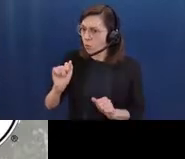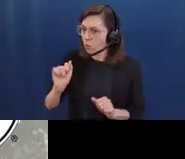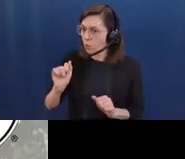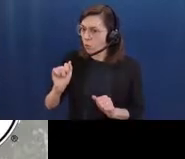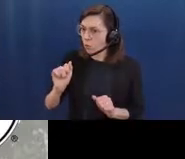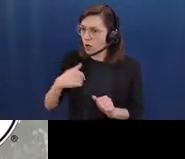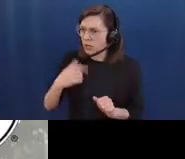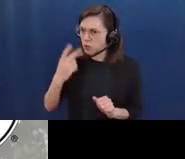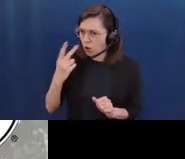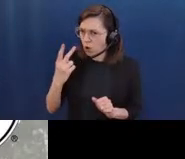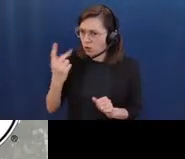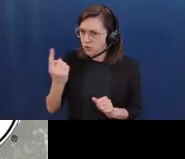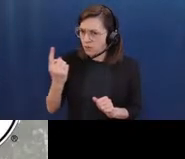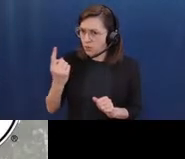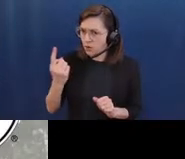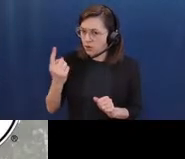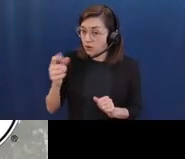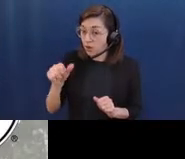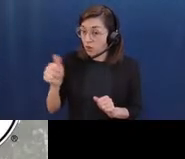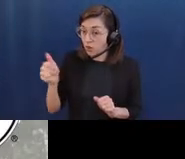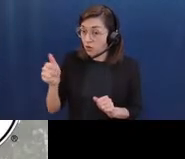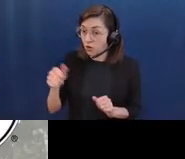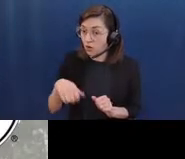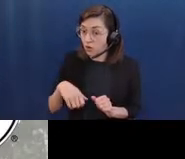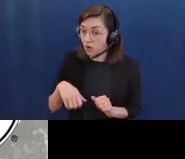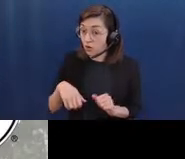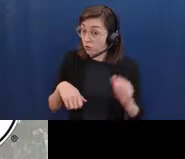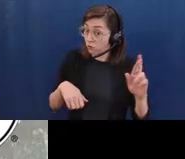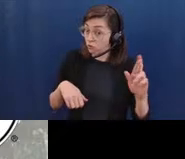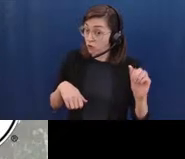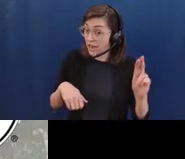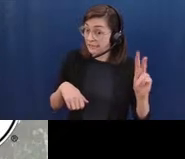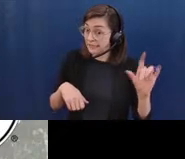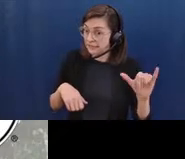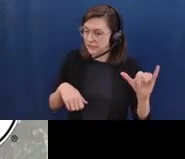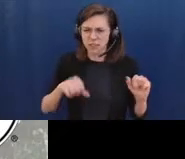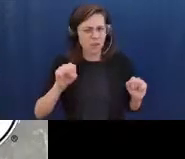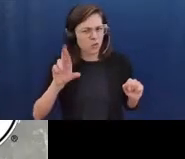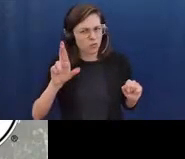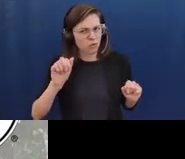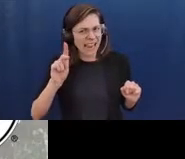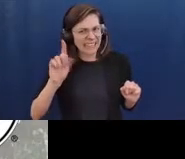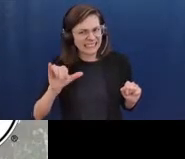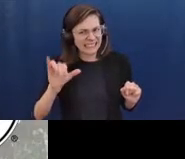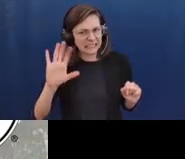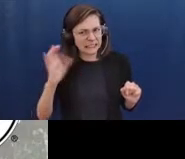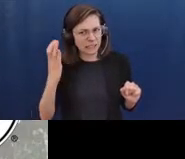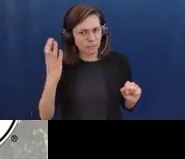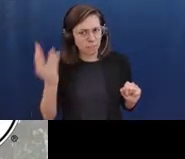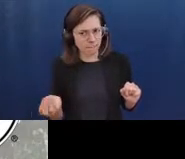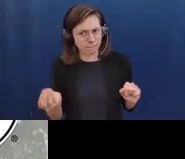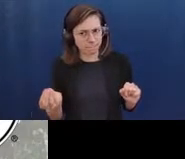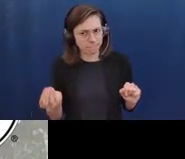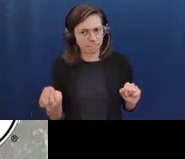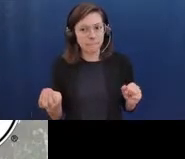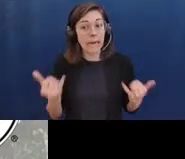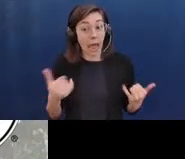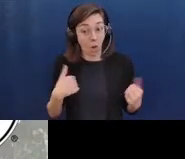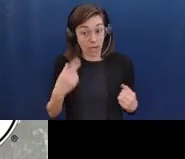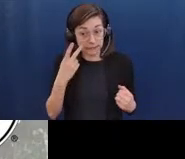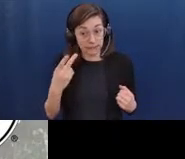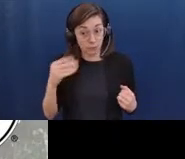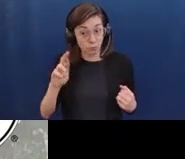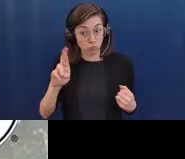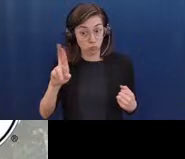so I saw Randy. Randy seemed to go away, but we have Bruce. Okay.